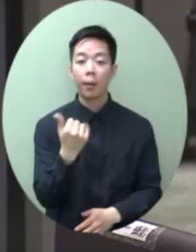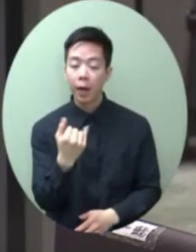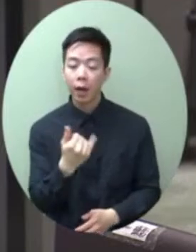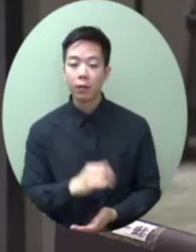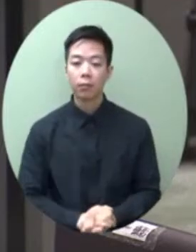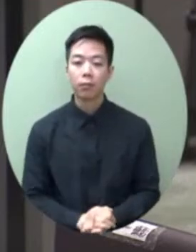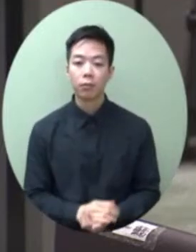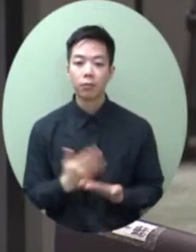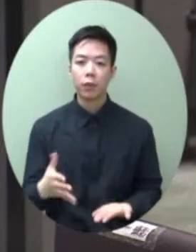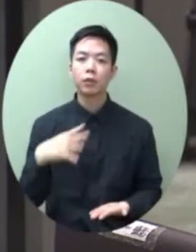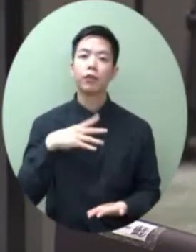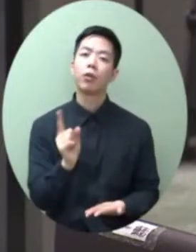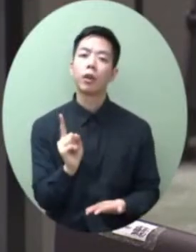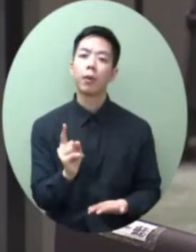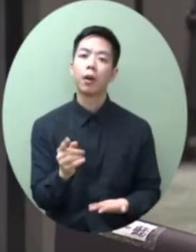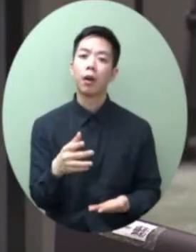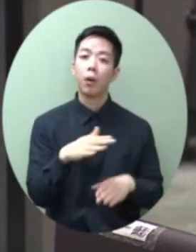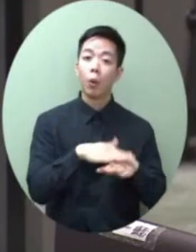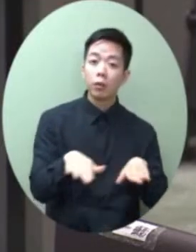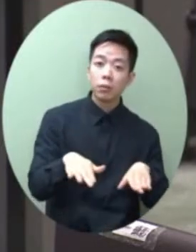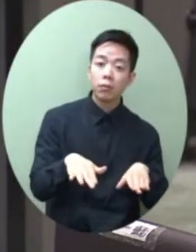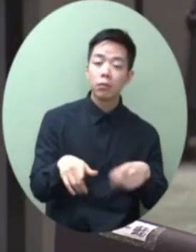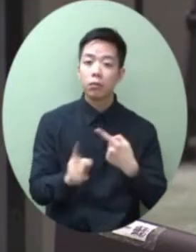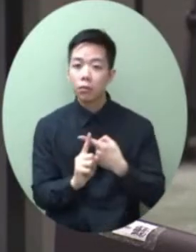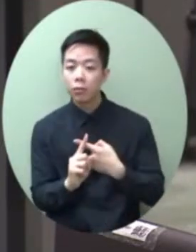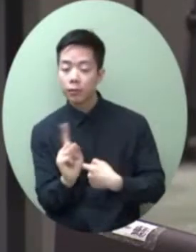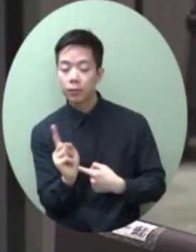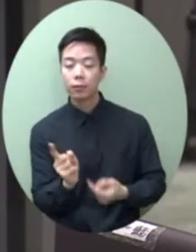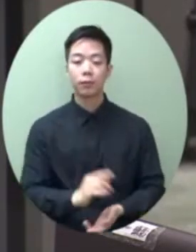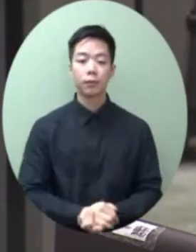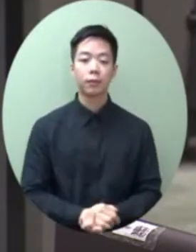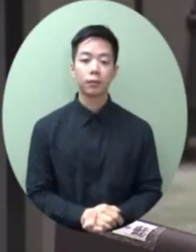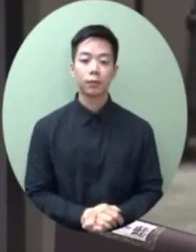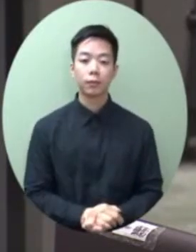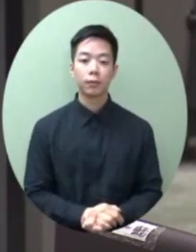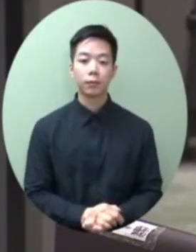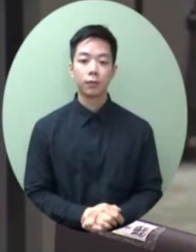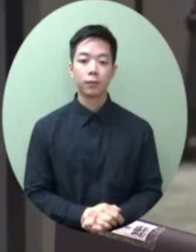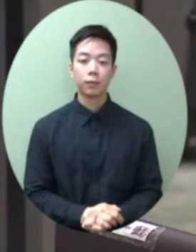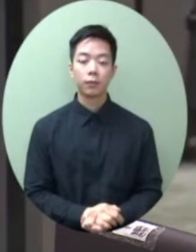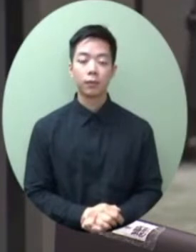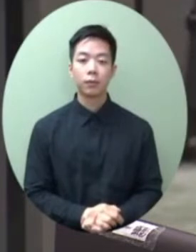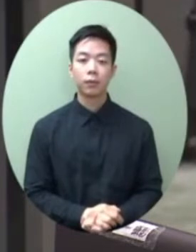patients? May I know about their condition? Are they stable?